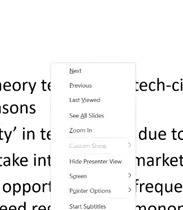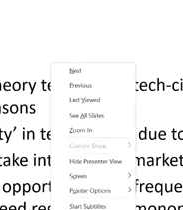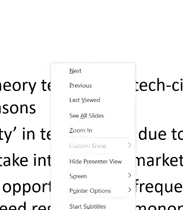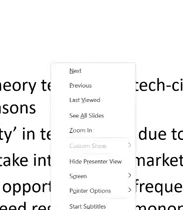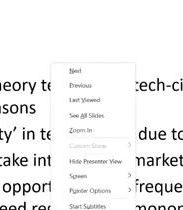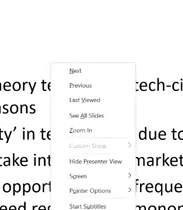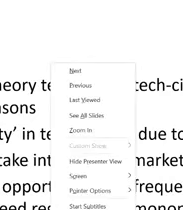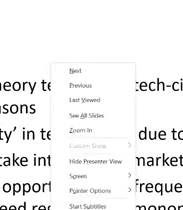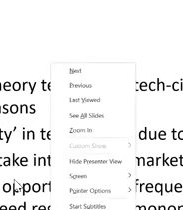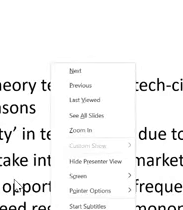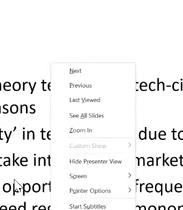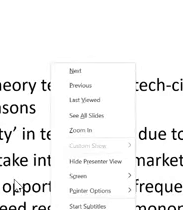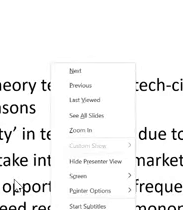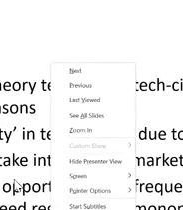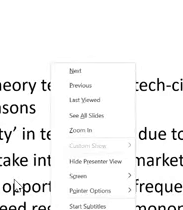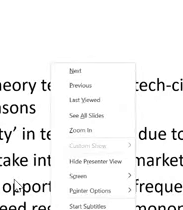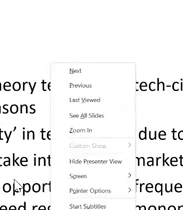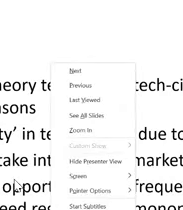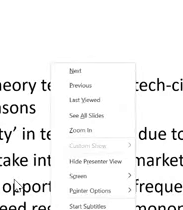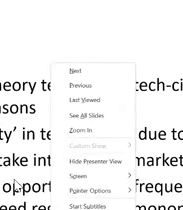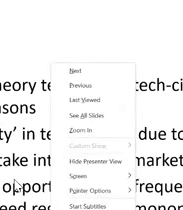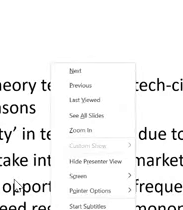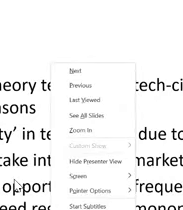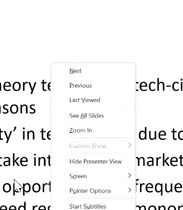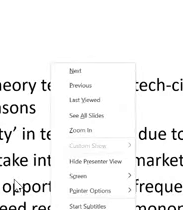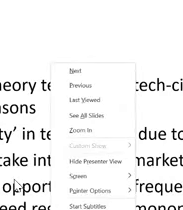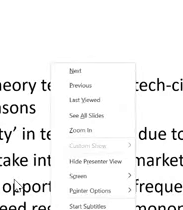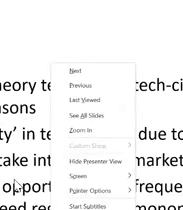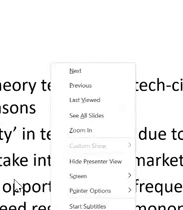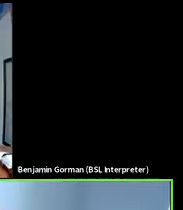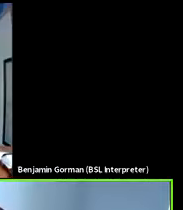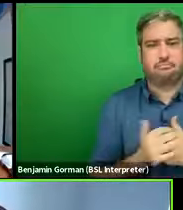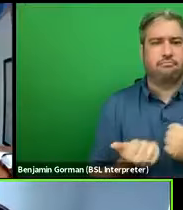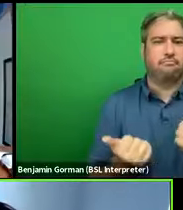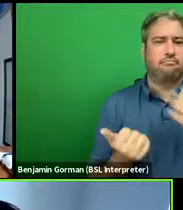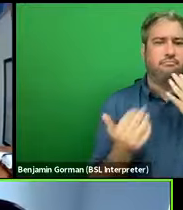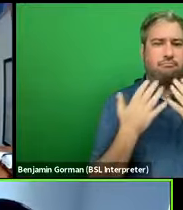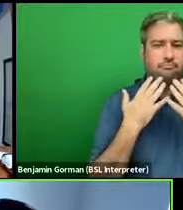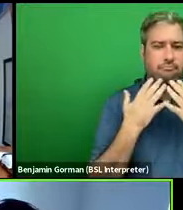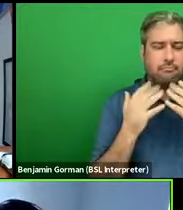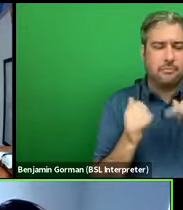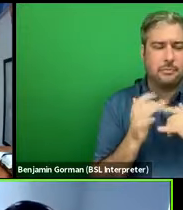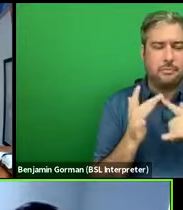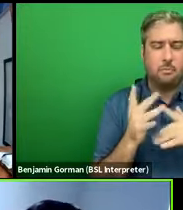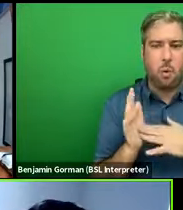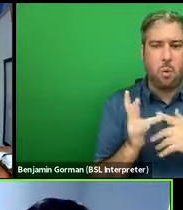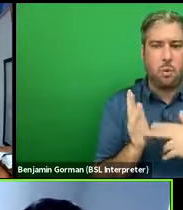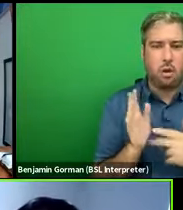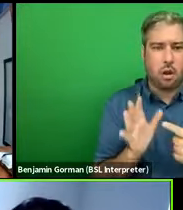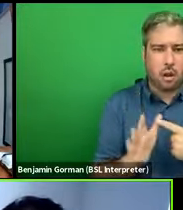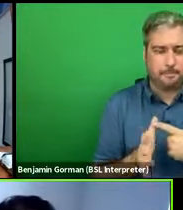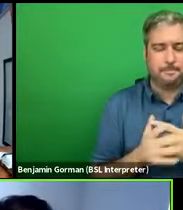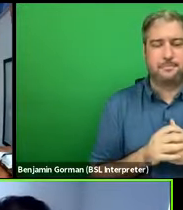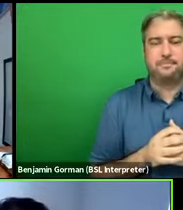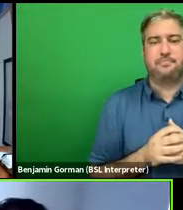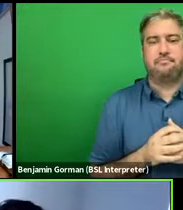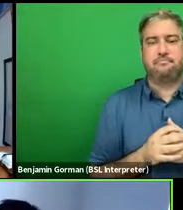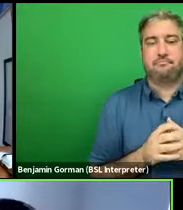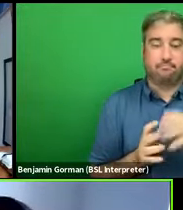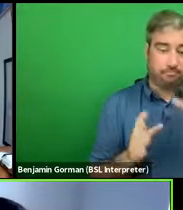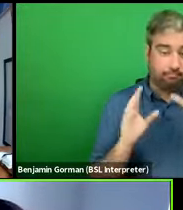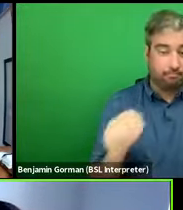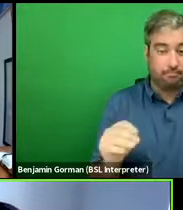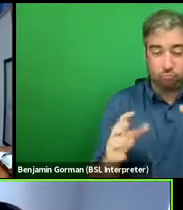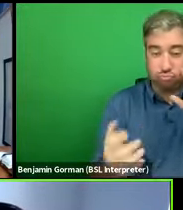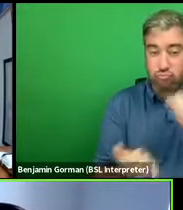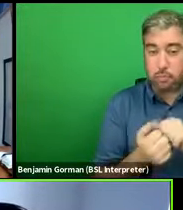Thank you very much, Simona. Just to remind you, please use the Q&A box at the bottom of the screen to write